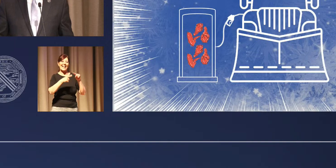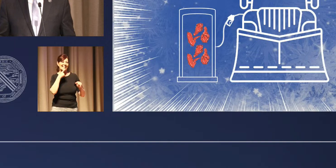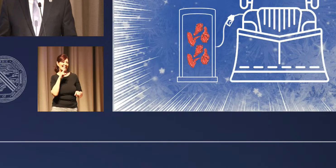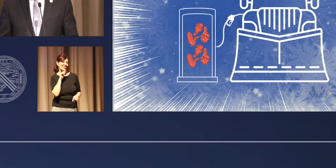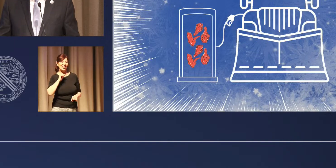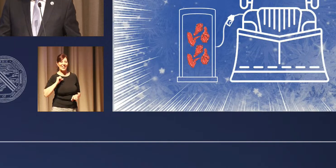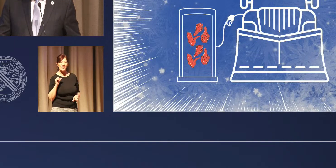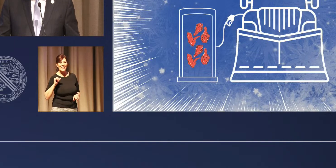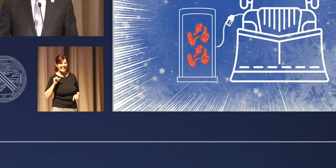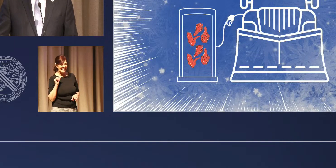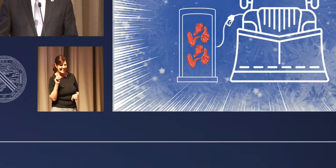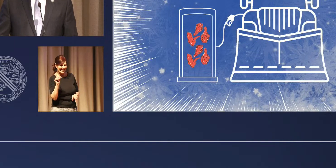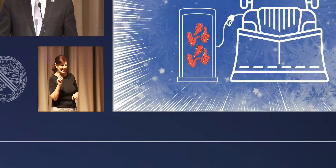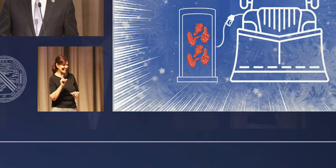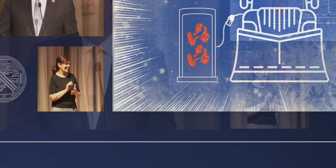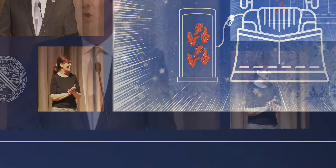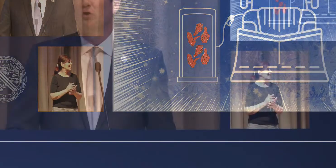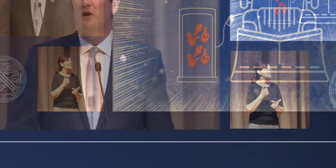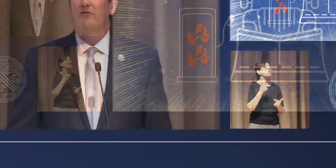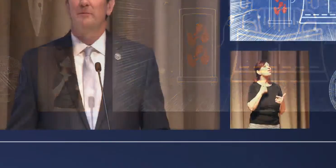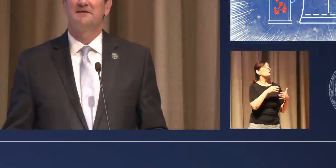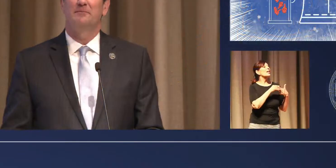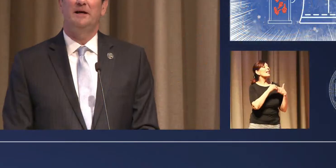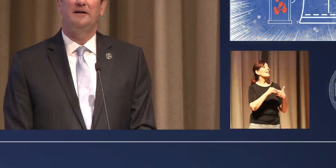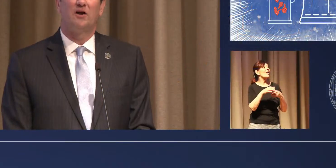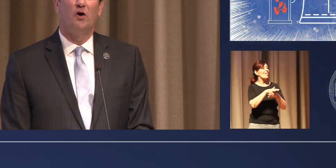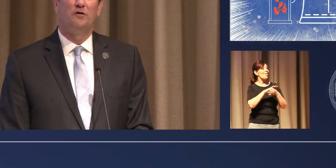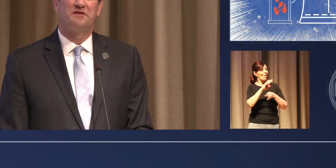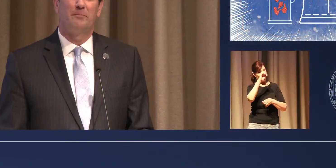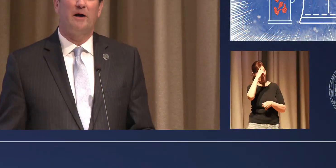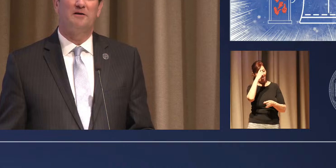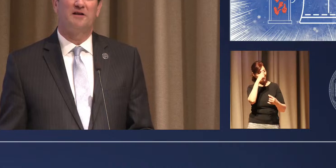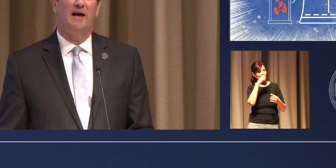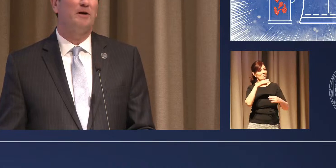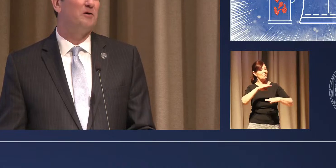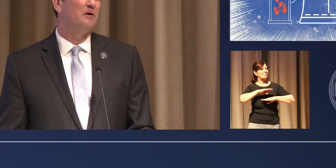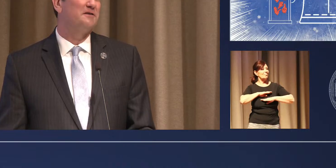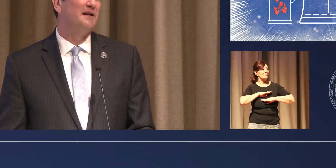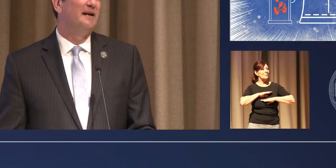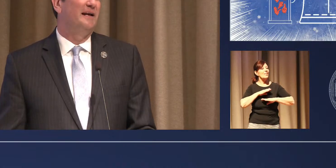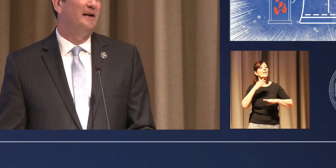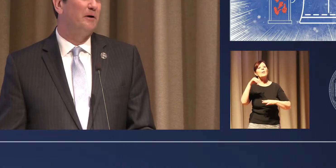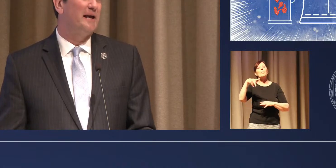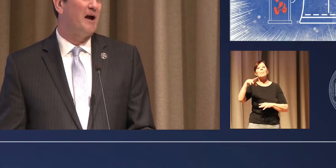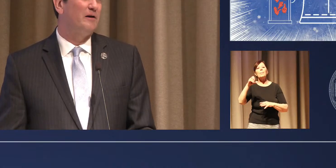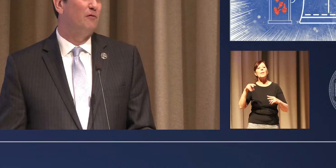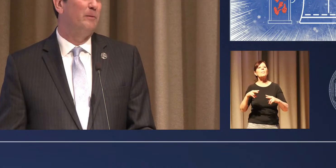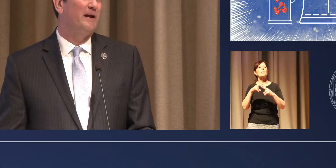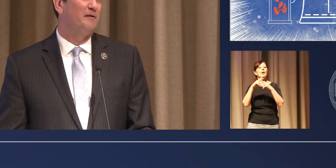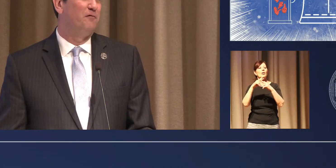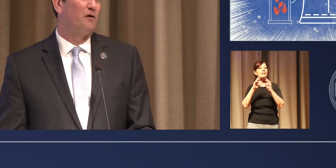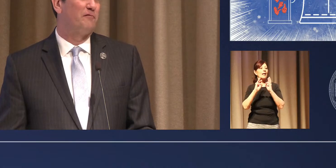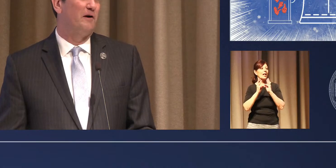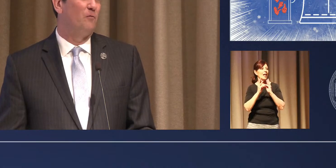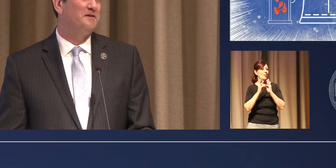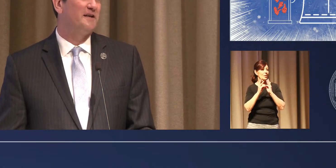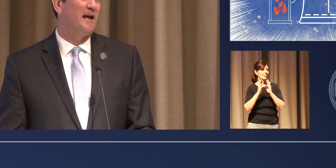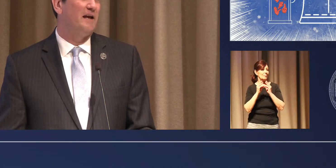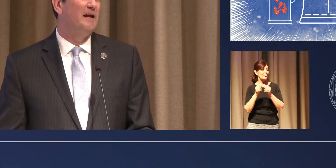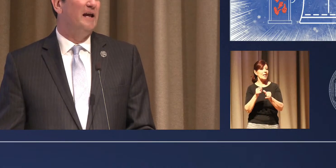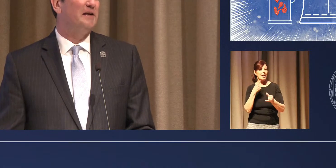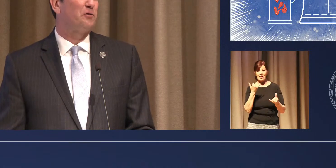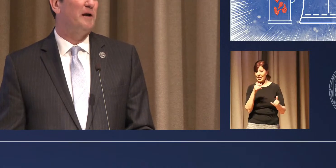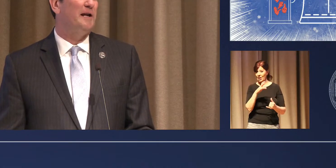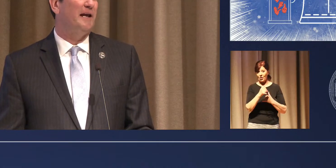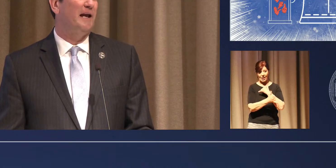power their trucks. We led local governments in meeting the goals of the Paris Climate Accords, and Erie County will be at the forefront once